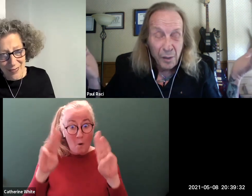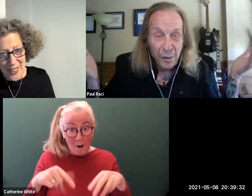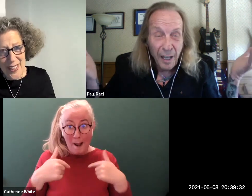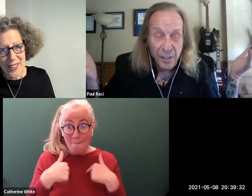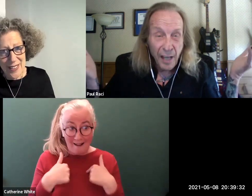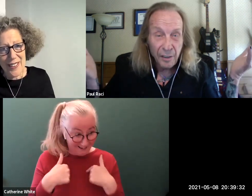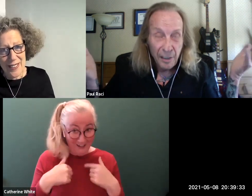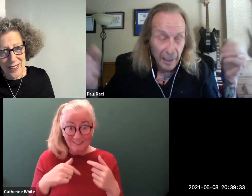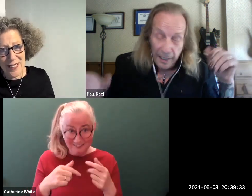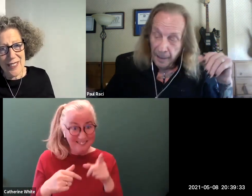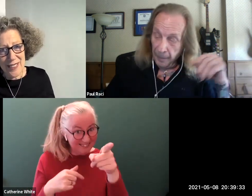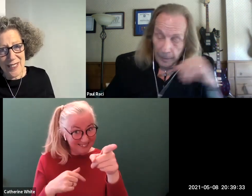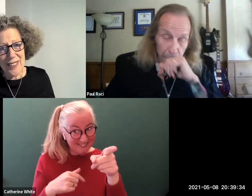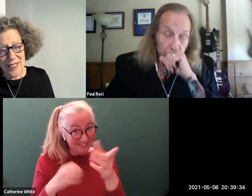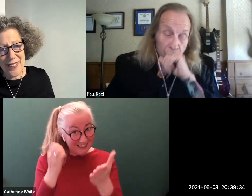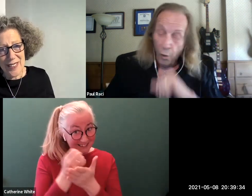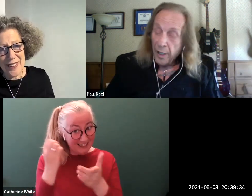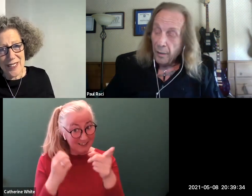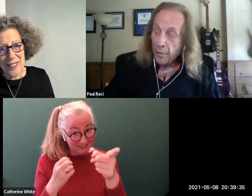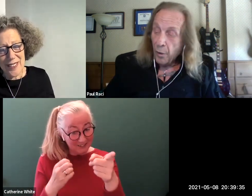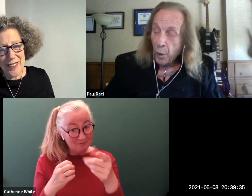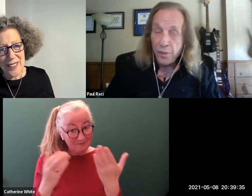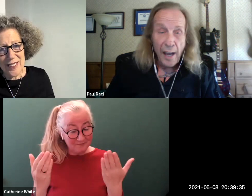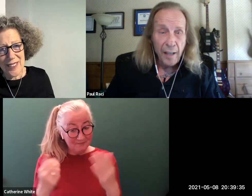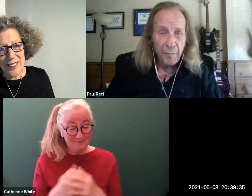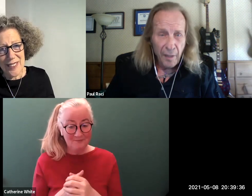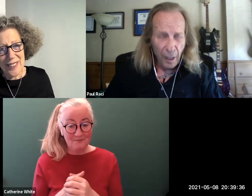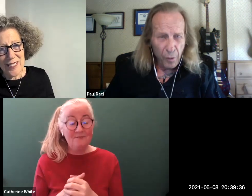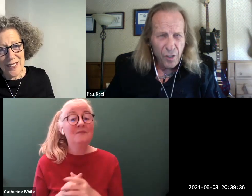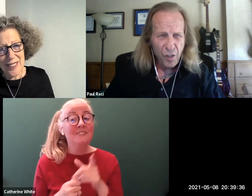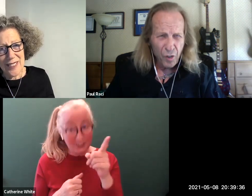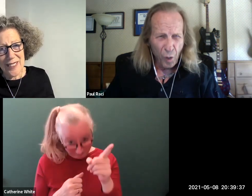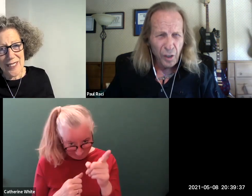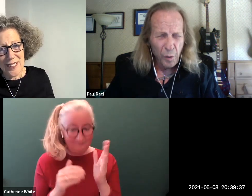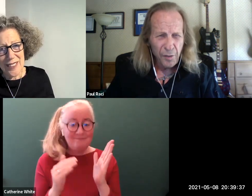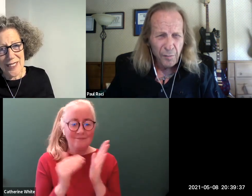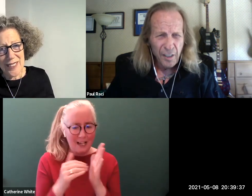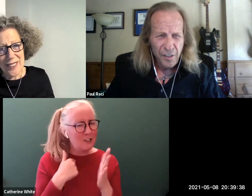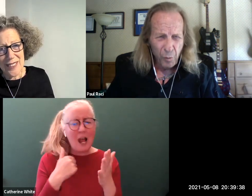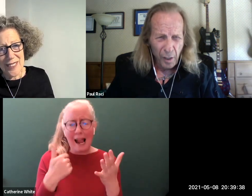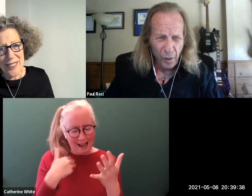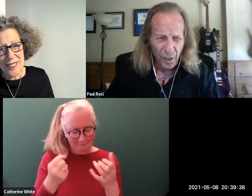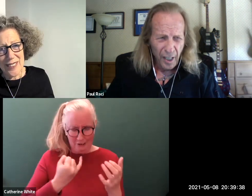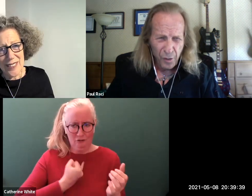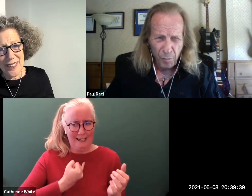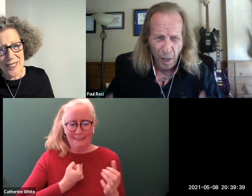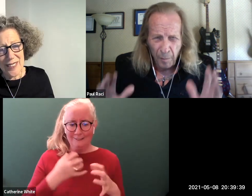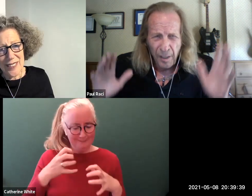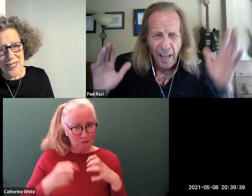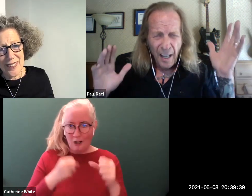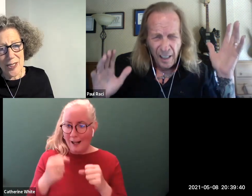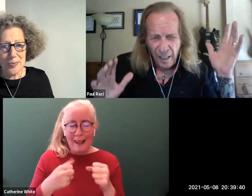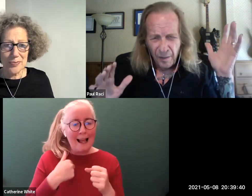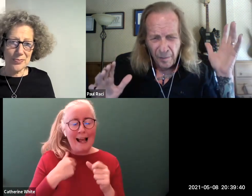do I? Yeah, exactly. So yeah, there was that I was struggling with. Didn't want to know the answers